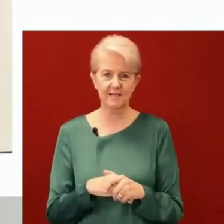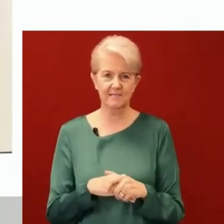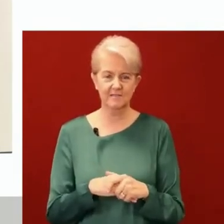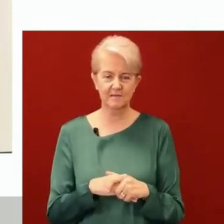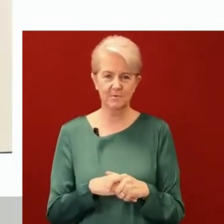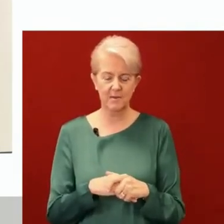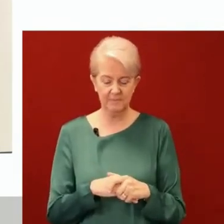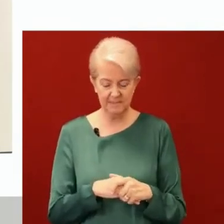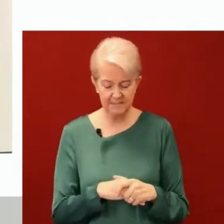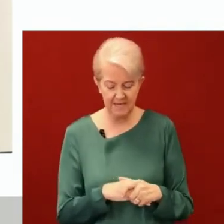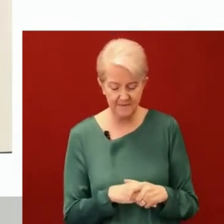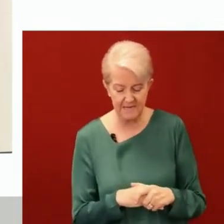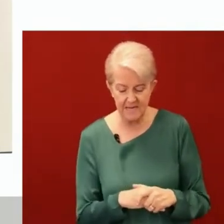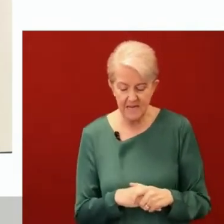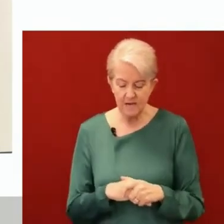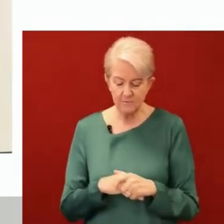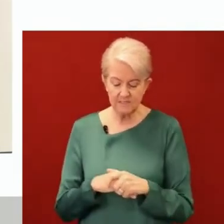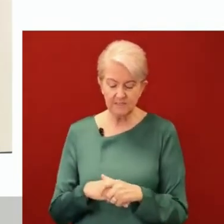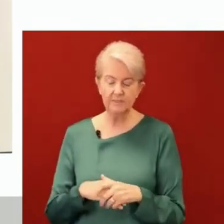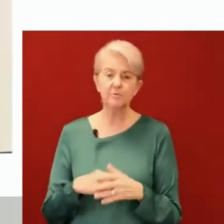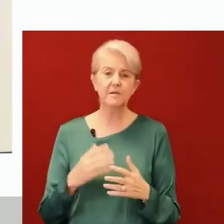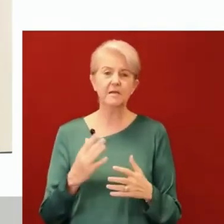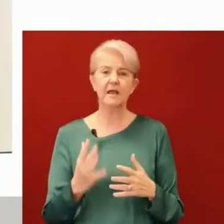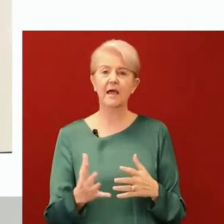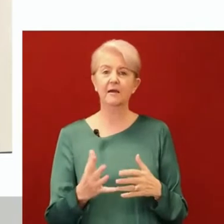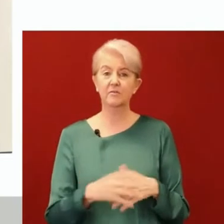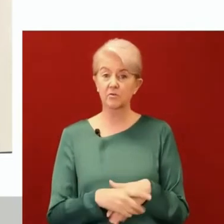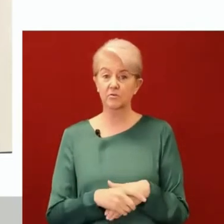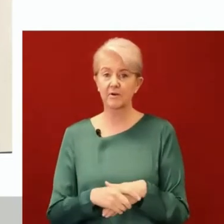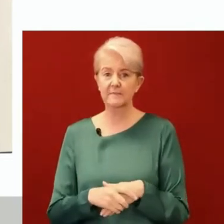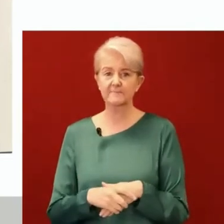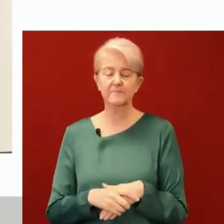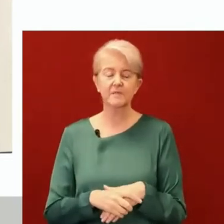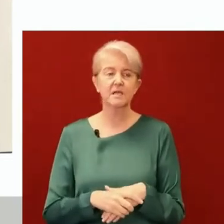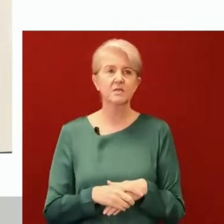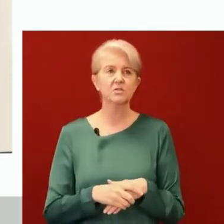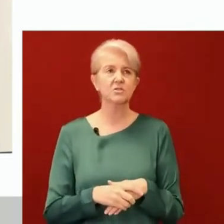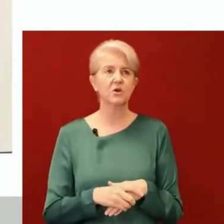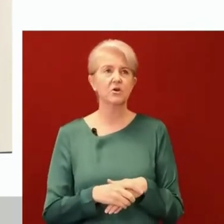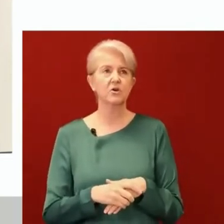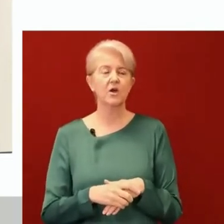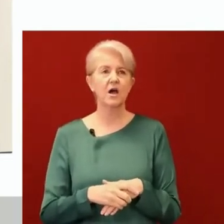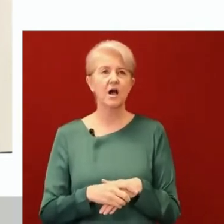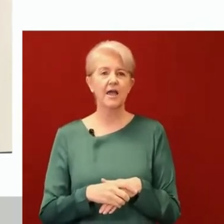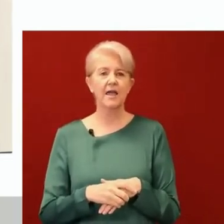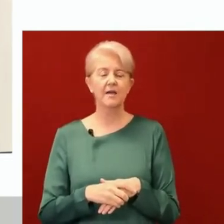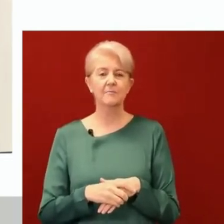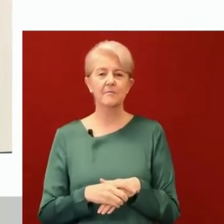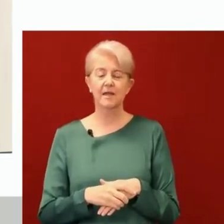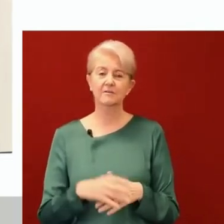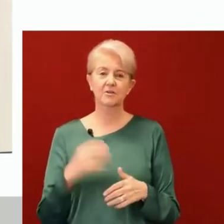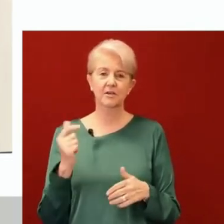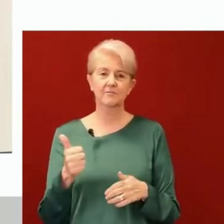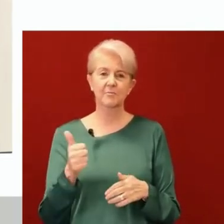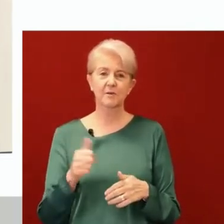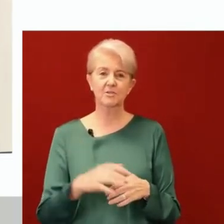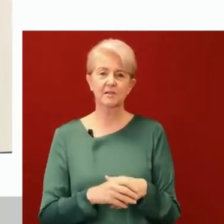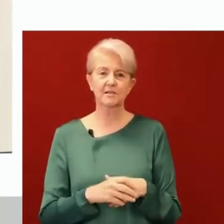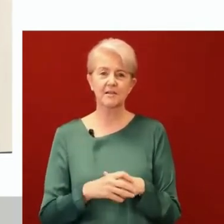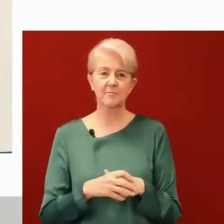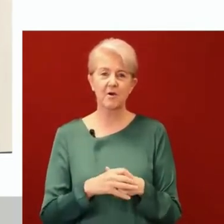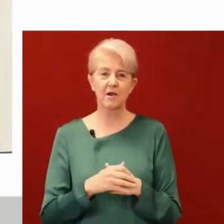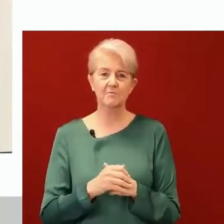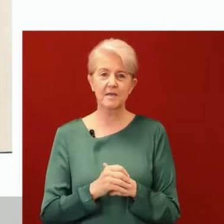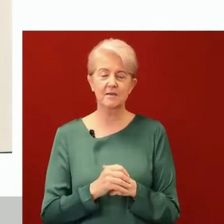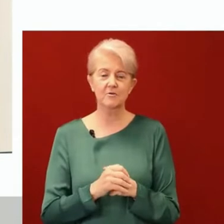front gates of the WA Police Academy, was a little bit out of the ordinary. So I am, and you've got to love the picture